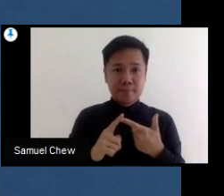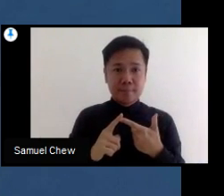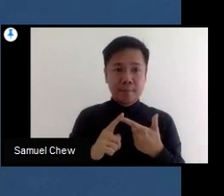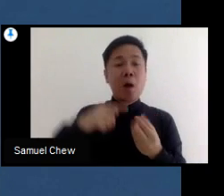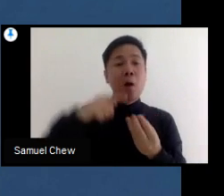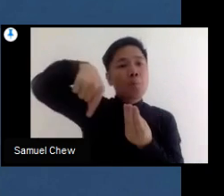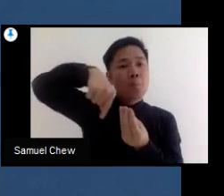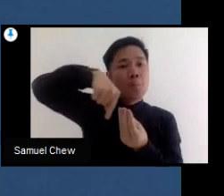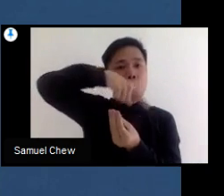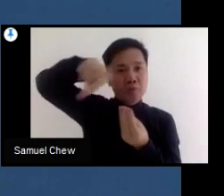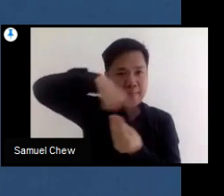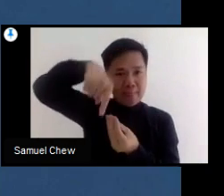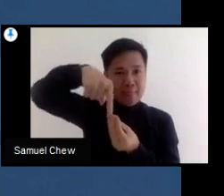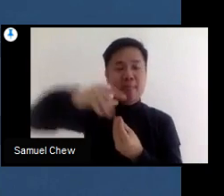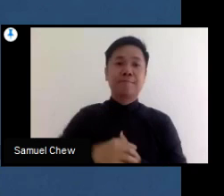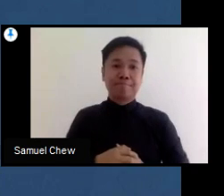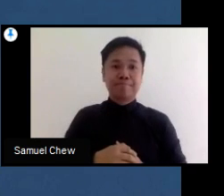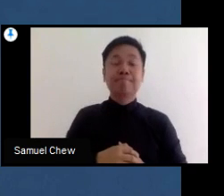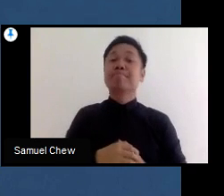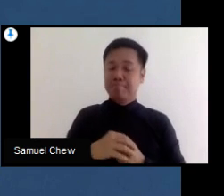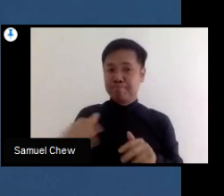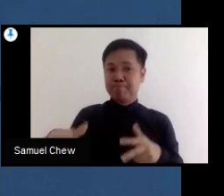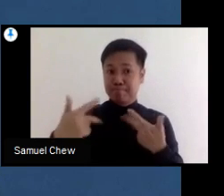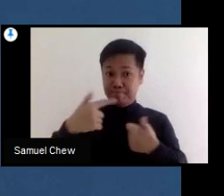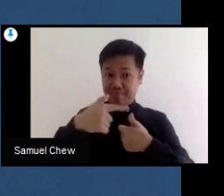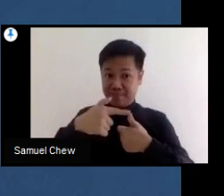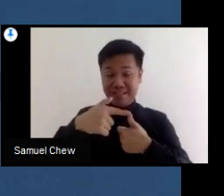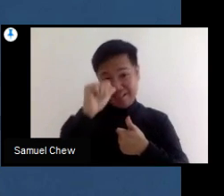once again to join us online. India, you have the floor.